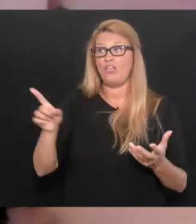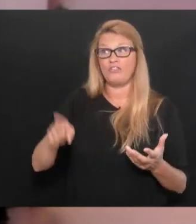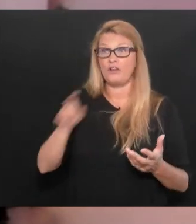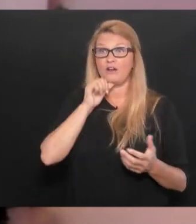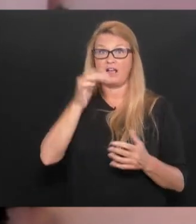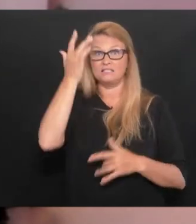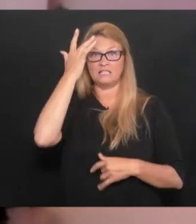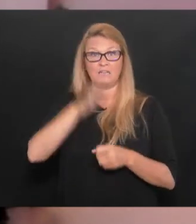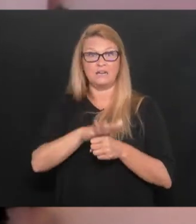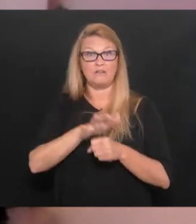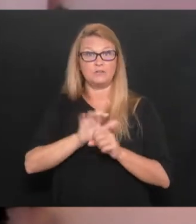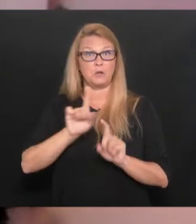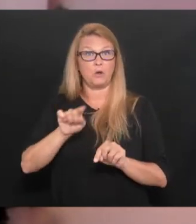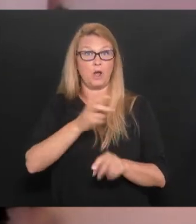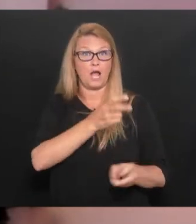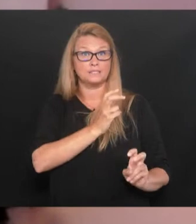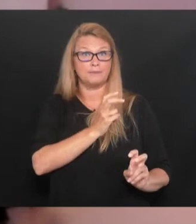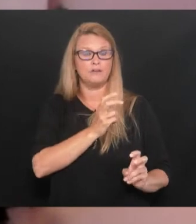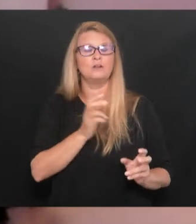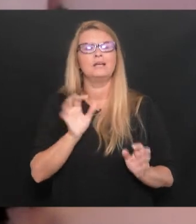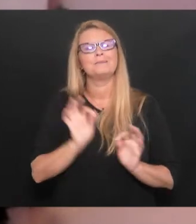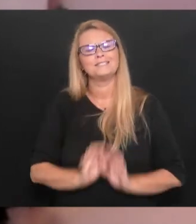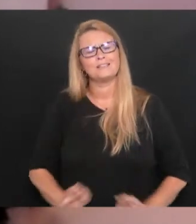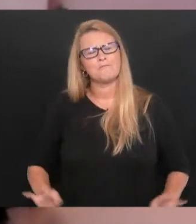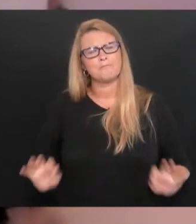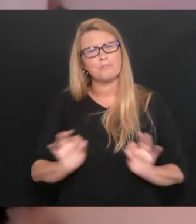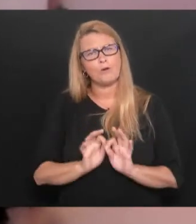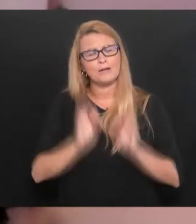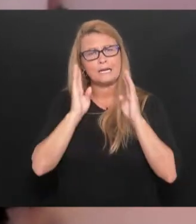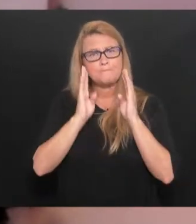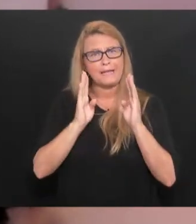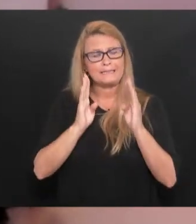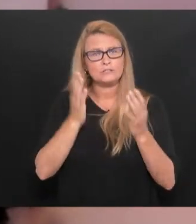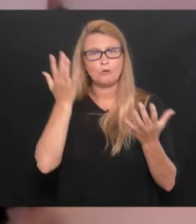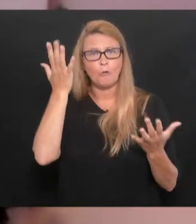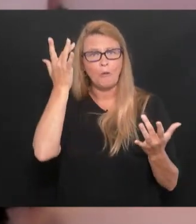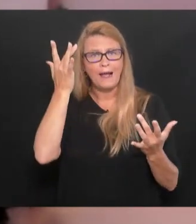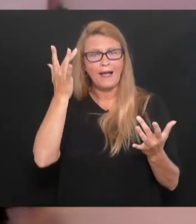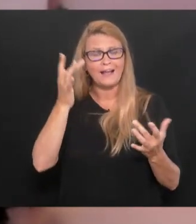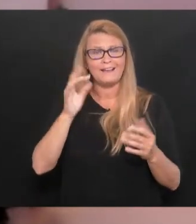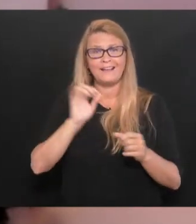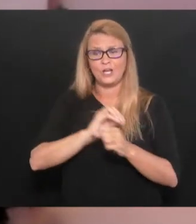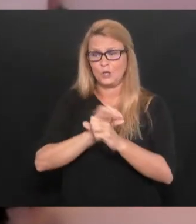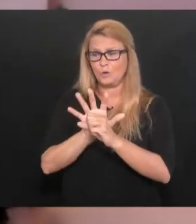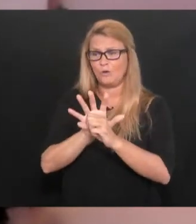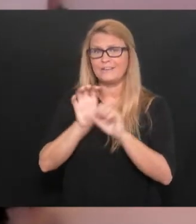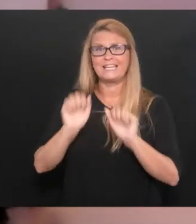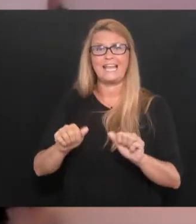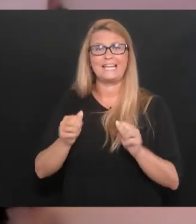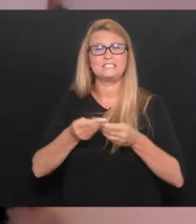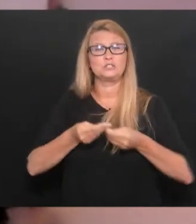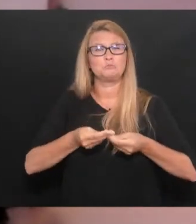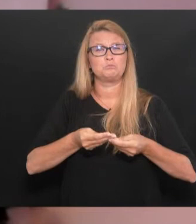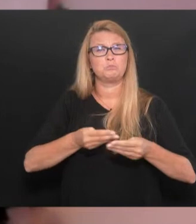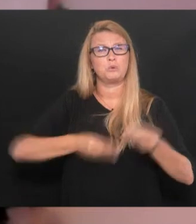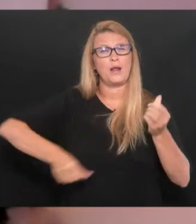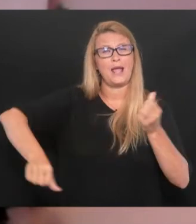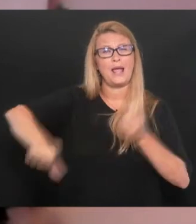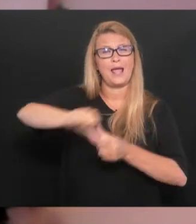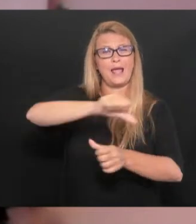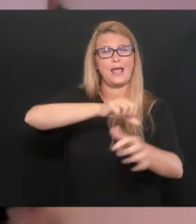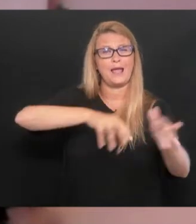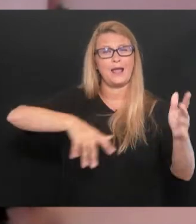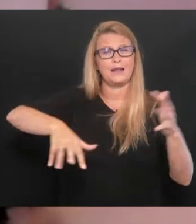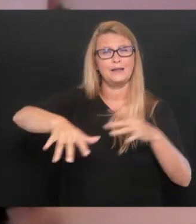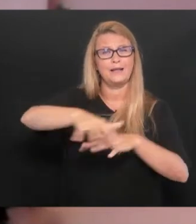is important that people do pay attention, because this virus can spread easier than previous forms of COVID-19 by